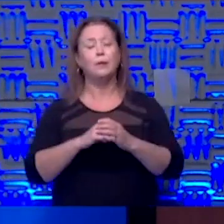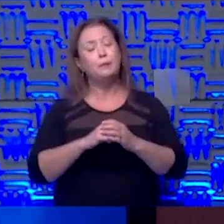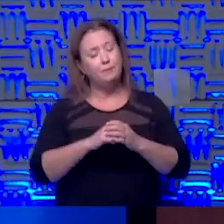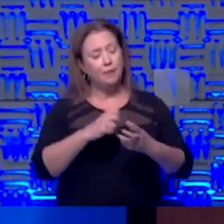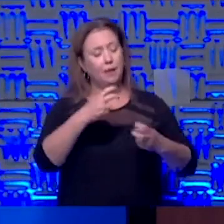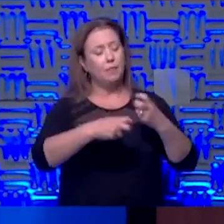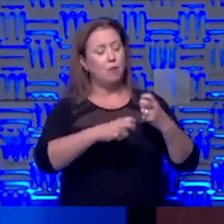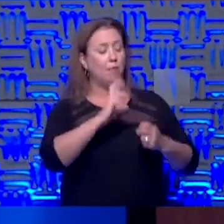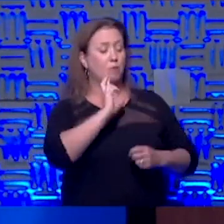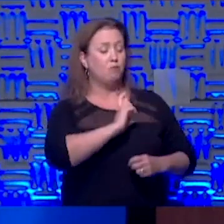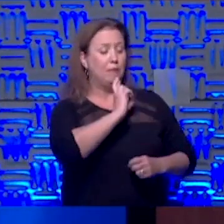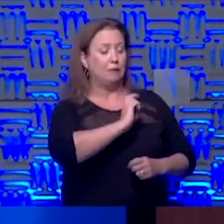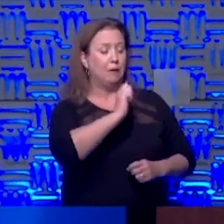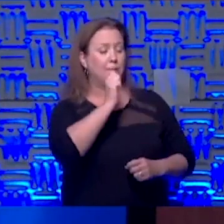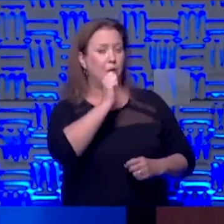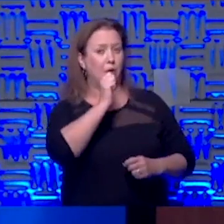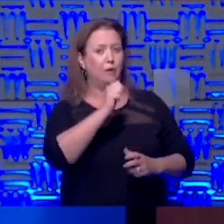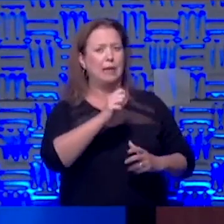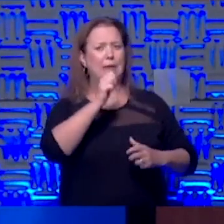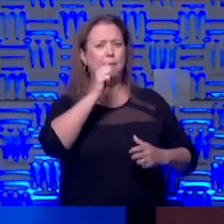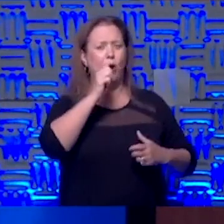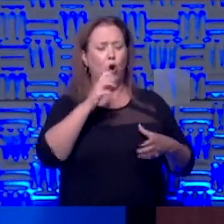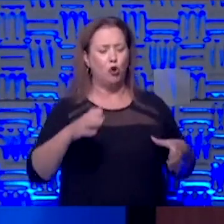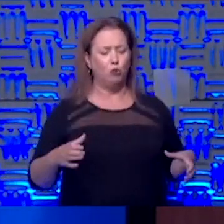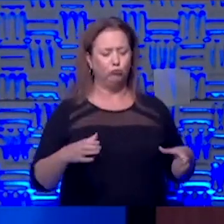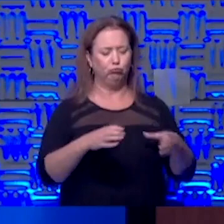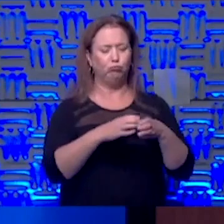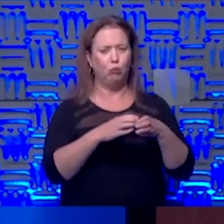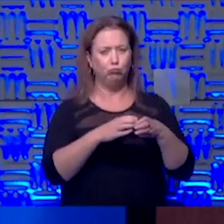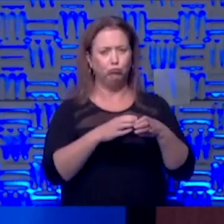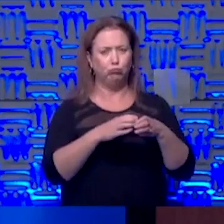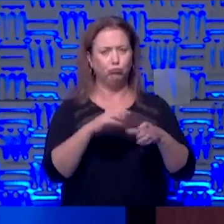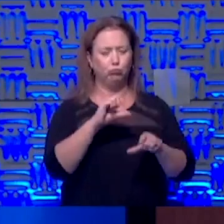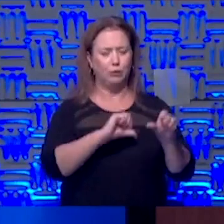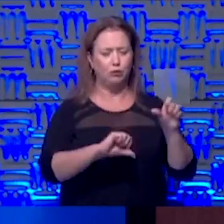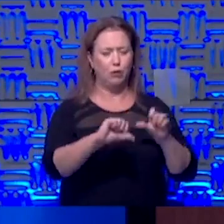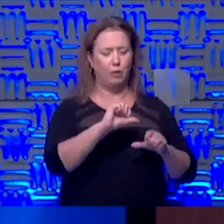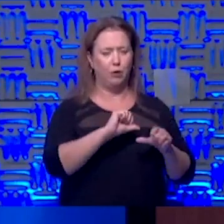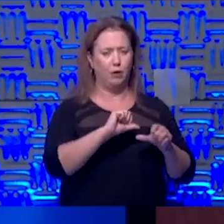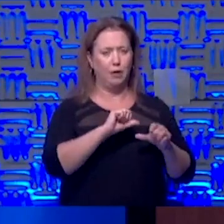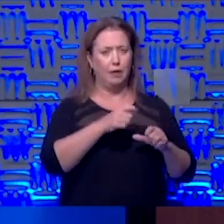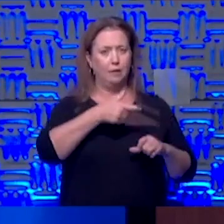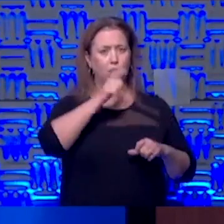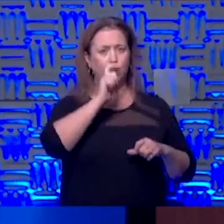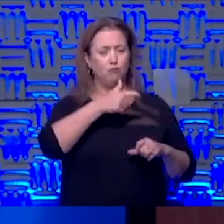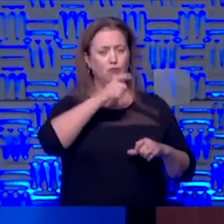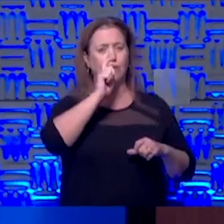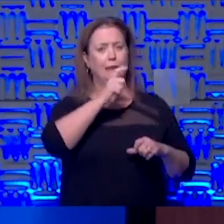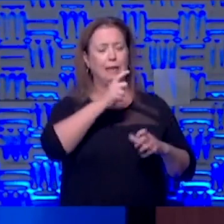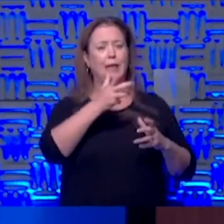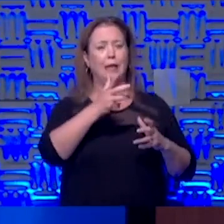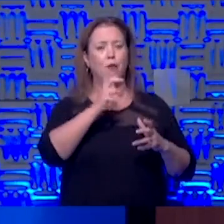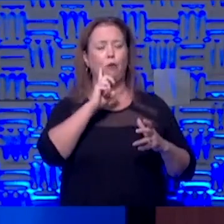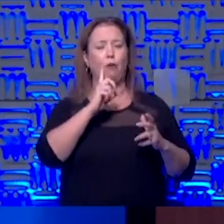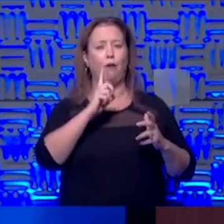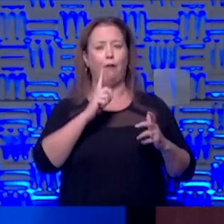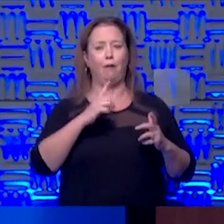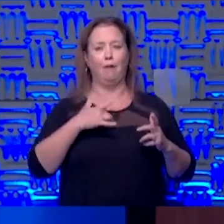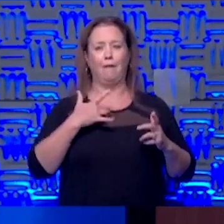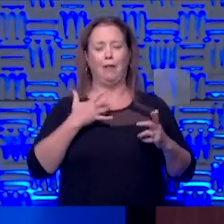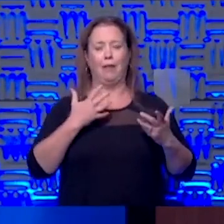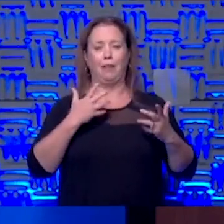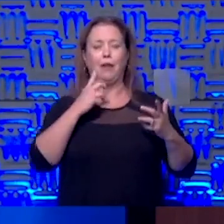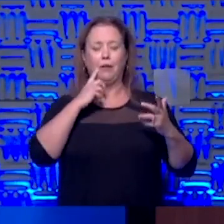or the problem with the bar is that you're in close physical contact. Yeah. Then you start to drink, and then you start to lose your inhibitions, and then